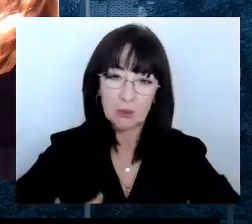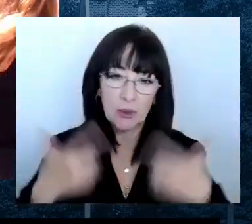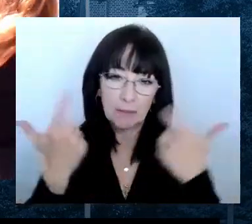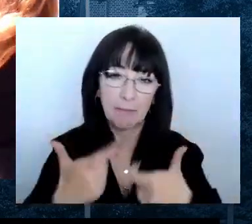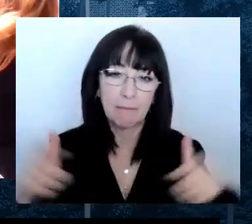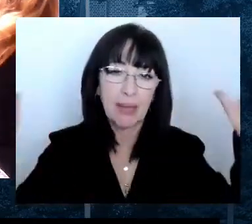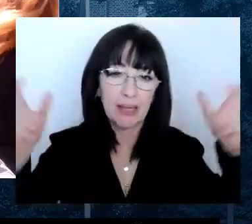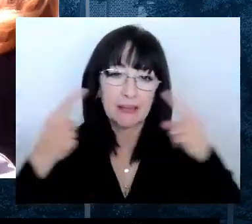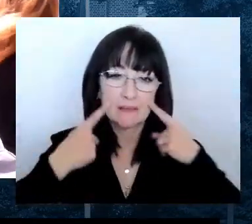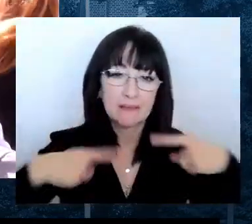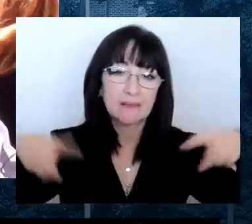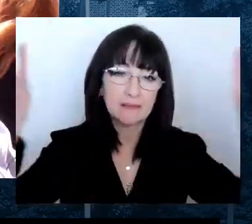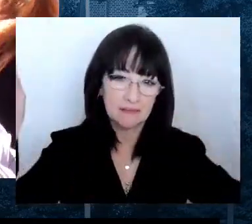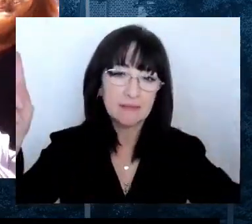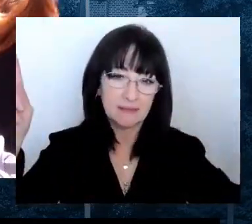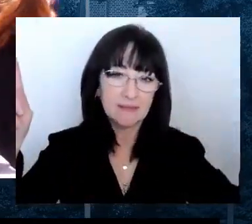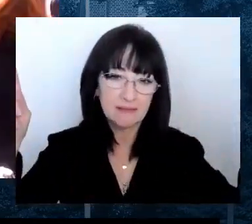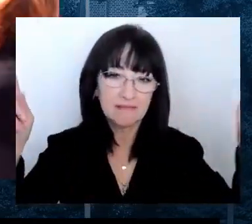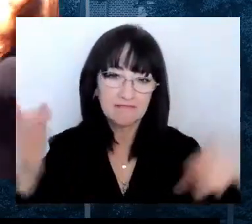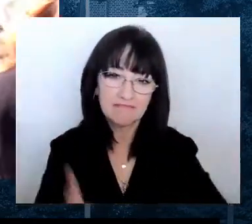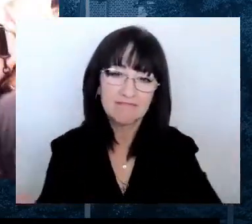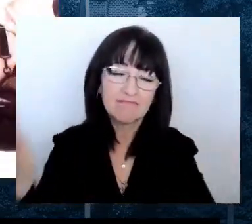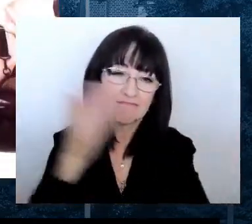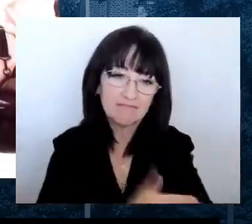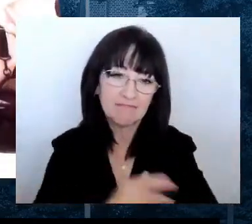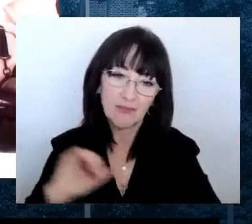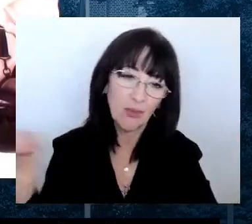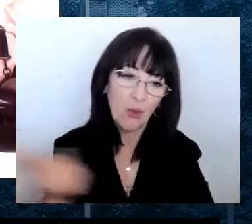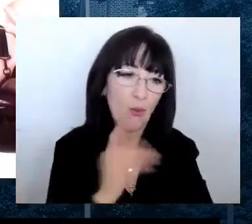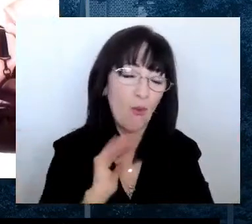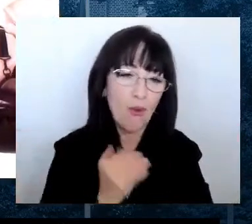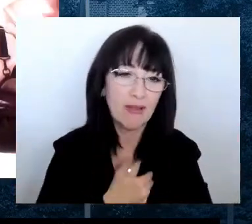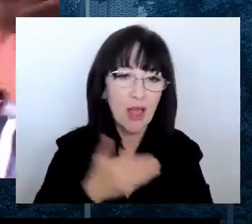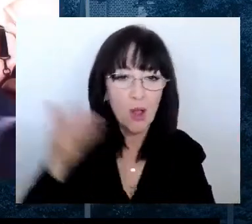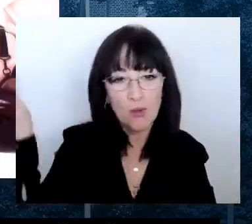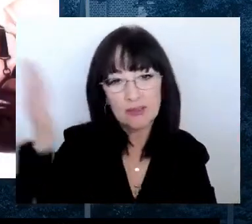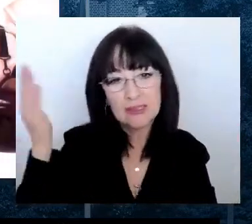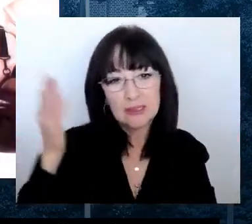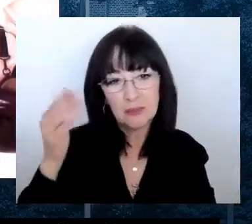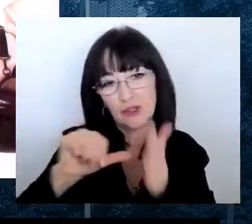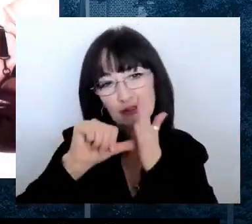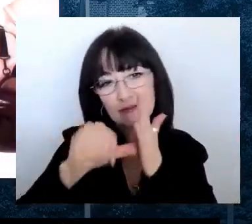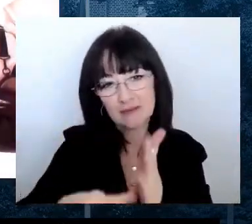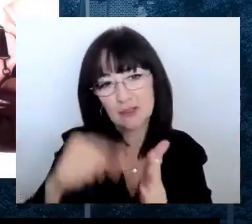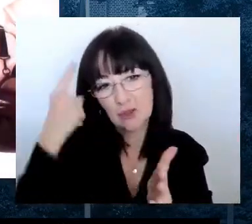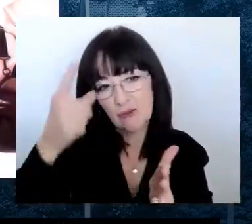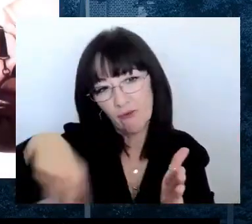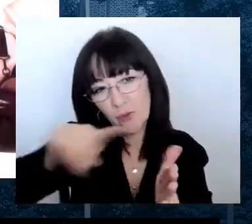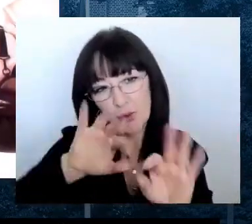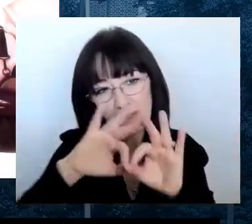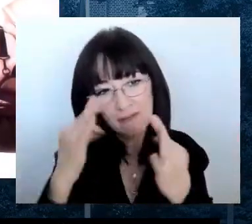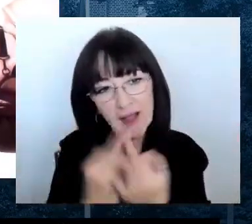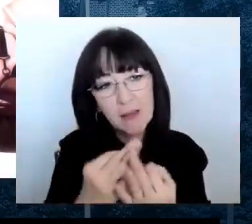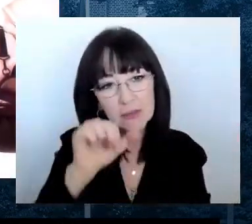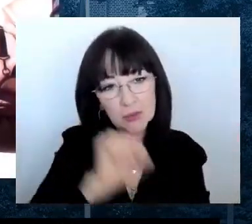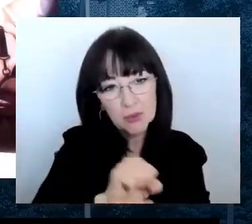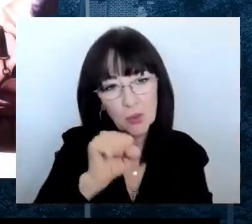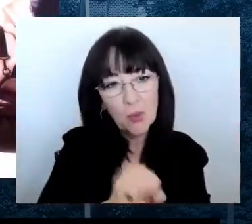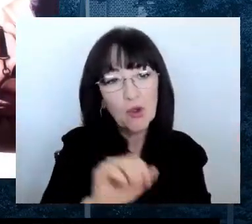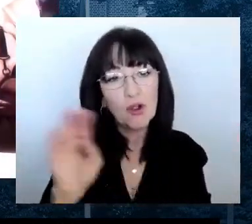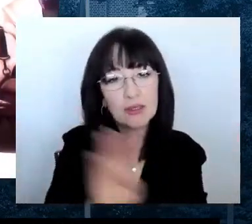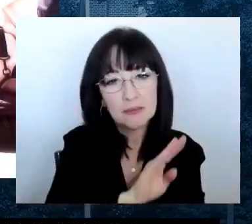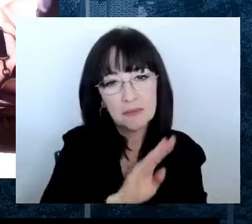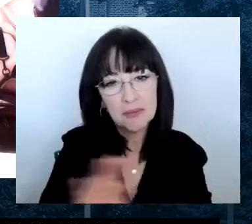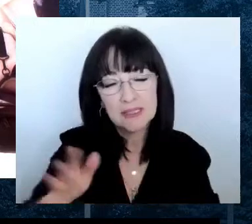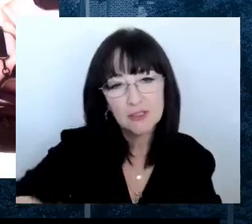difference, as all our speakers have pointed out, for families and workers and businesses across our great